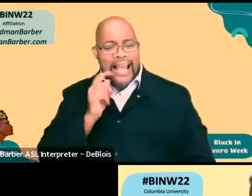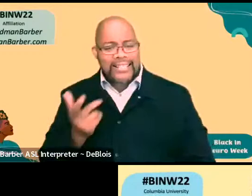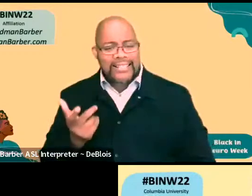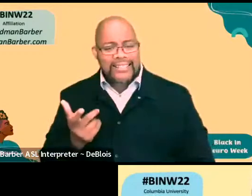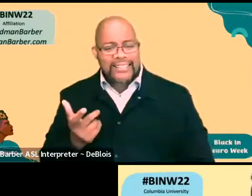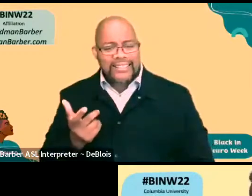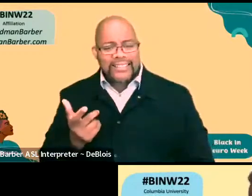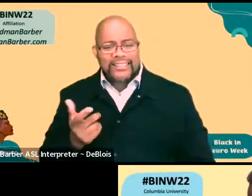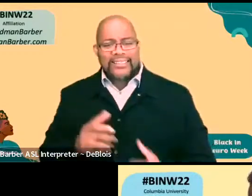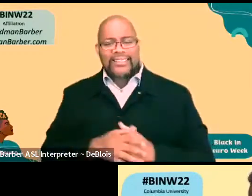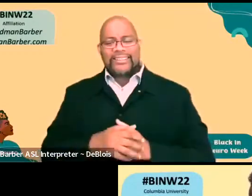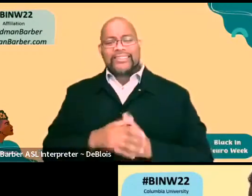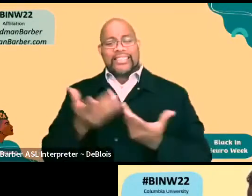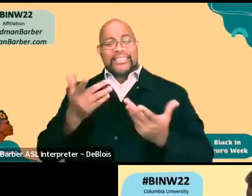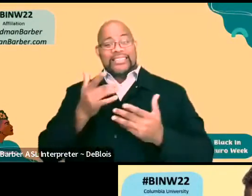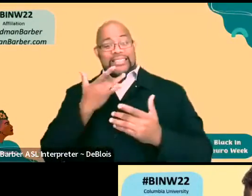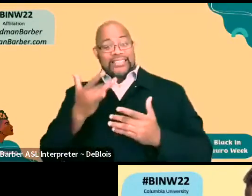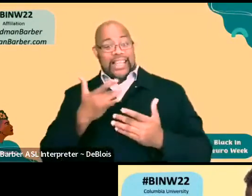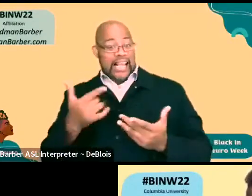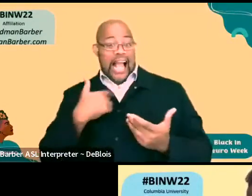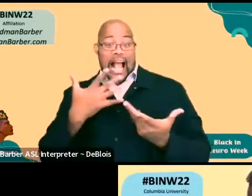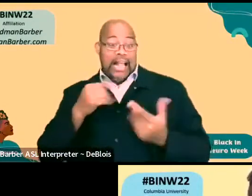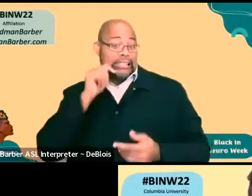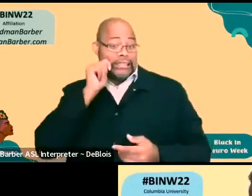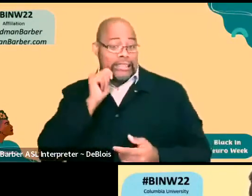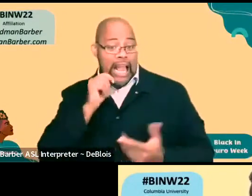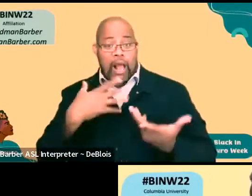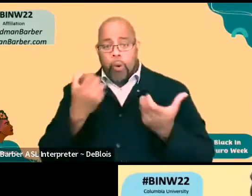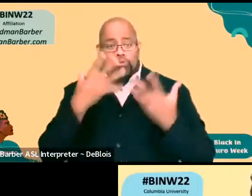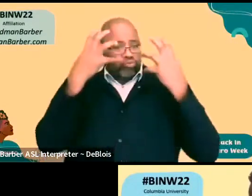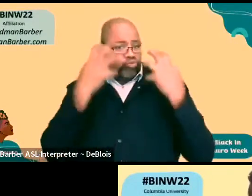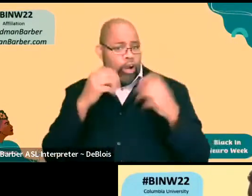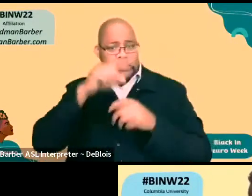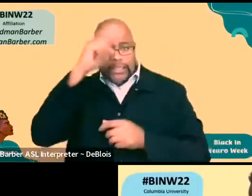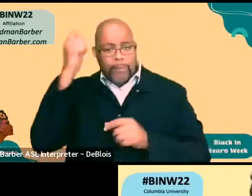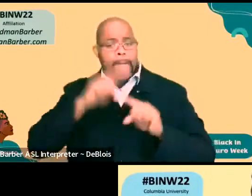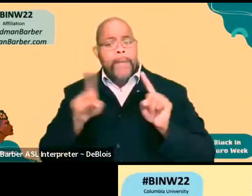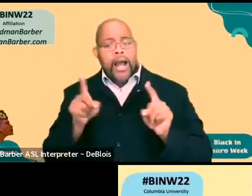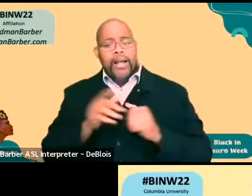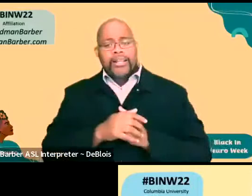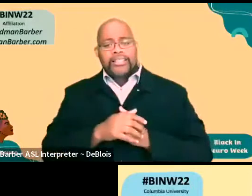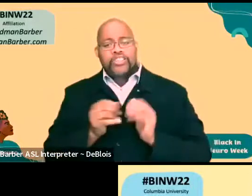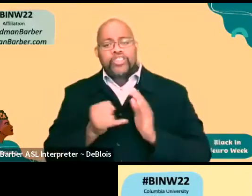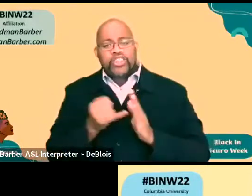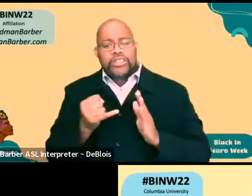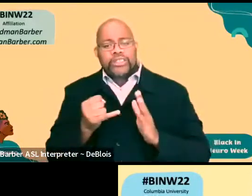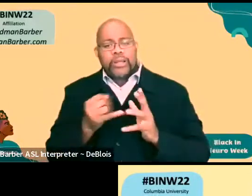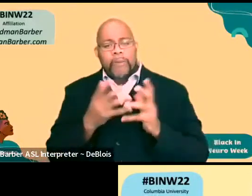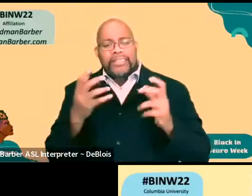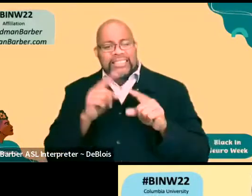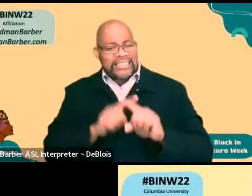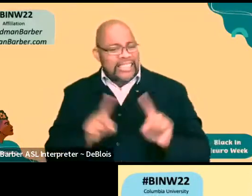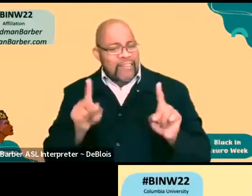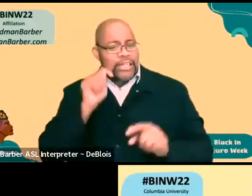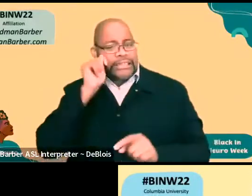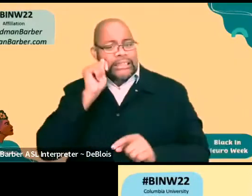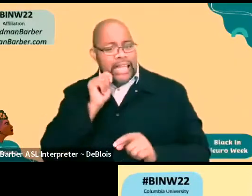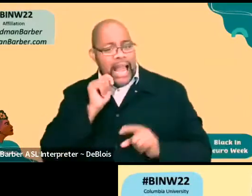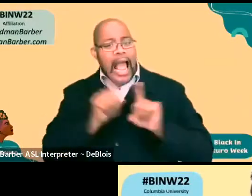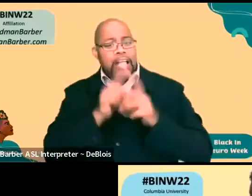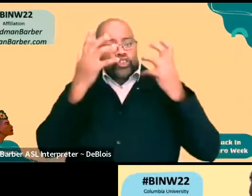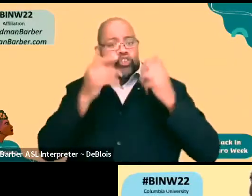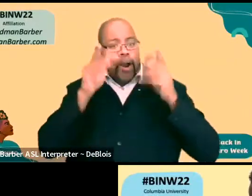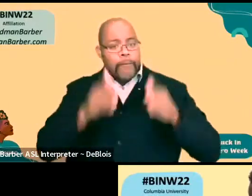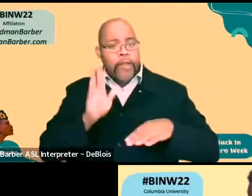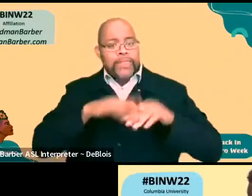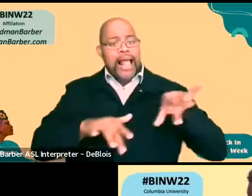right? And like, technically I like to tan, I like to go and get darker in the summer, but it's just much different tanning as a dark-skinned person